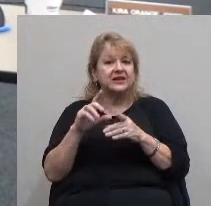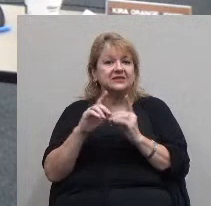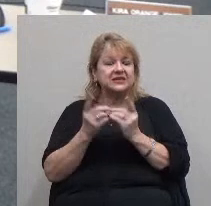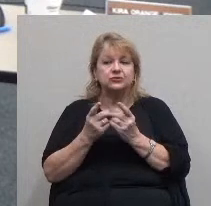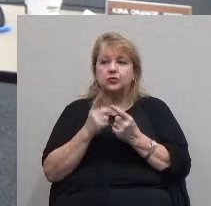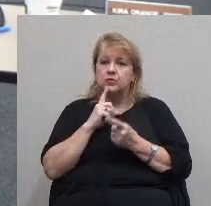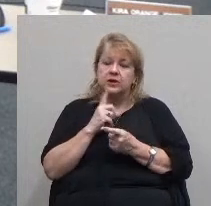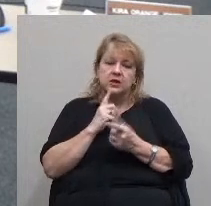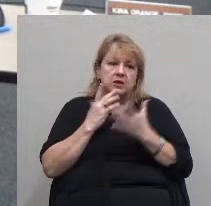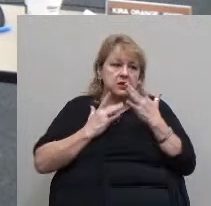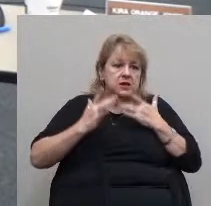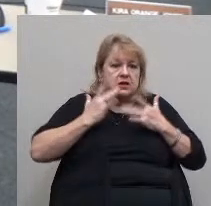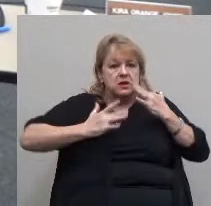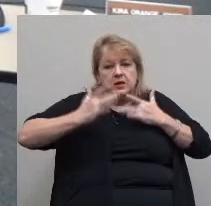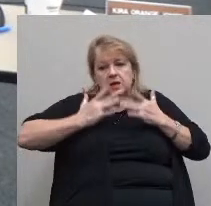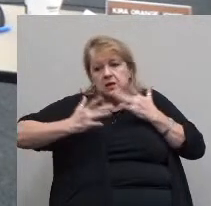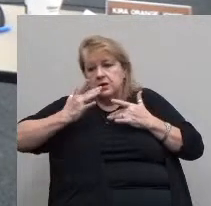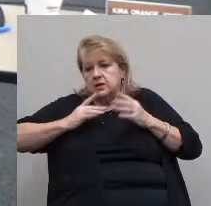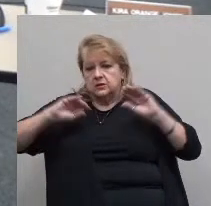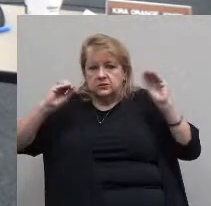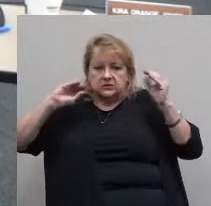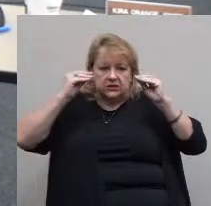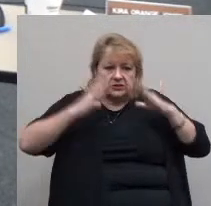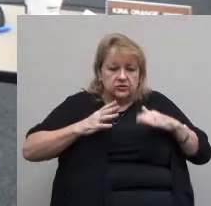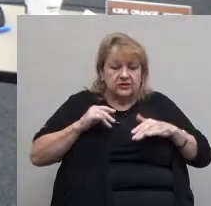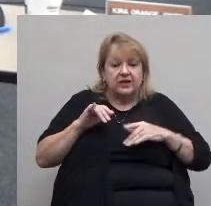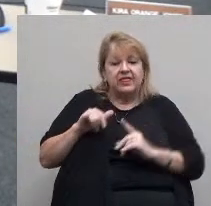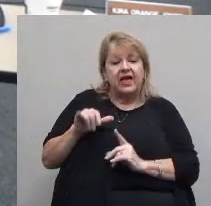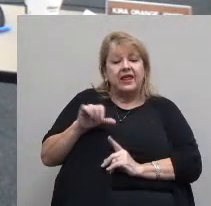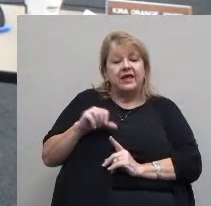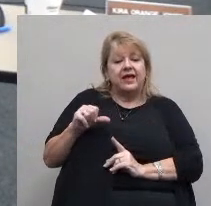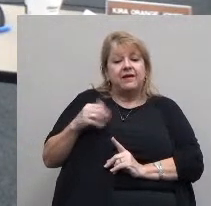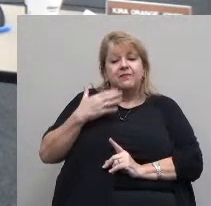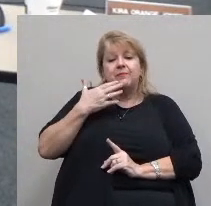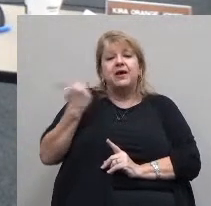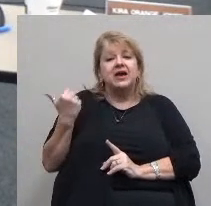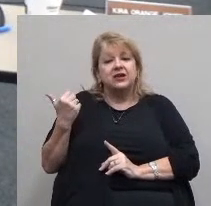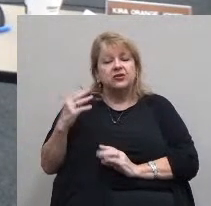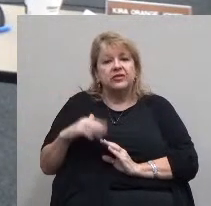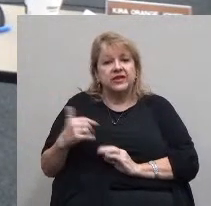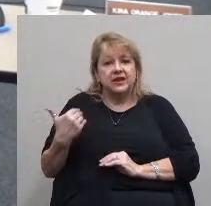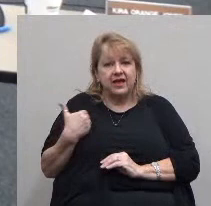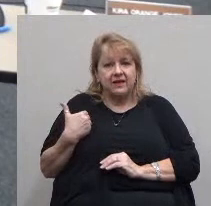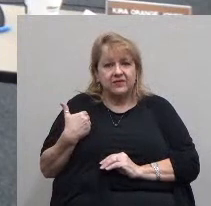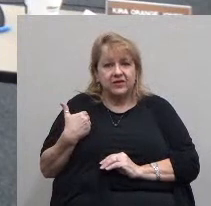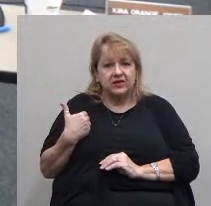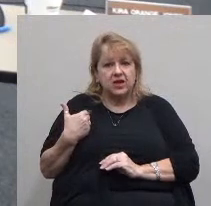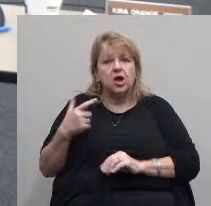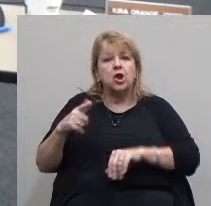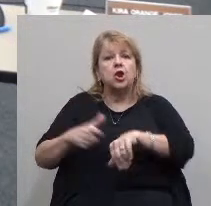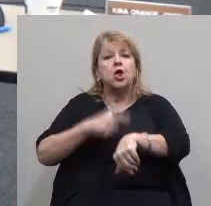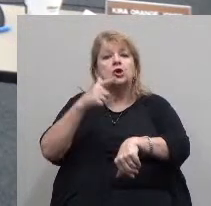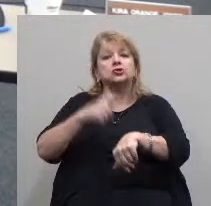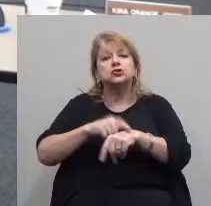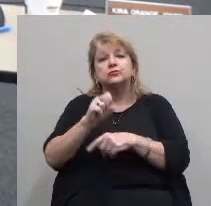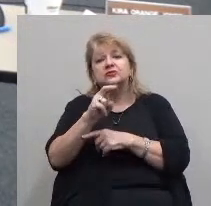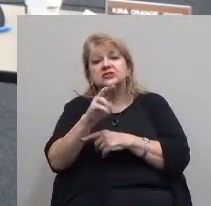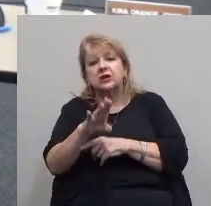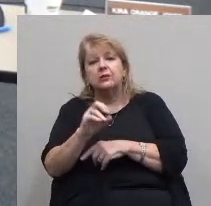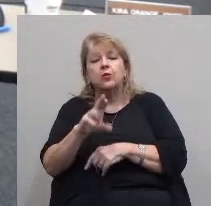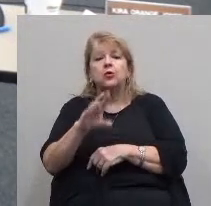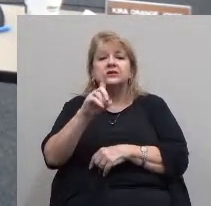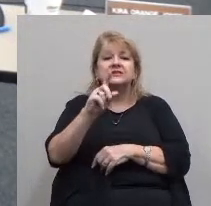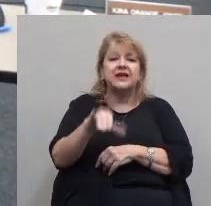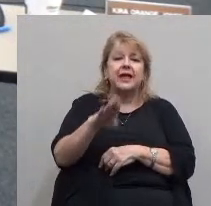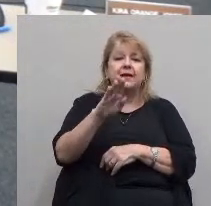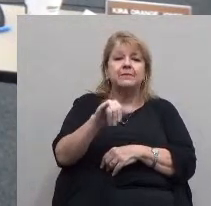is really struggling to find teachers is way better than having, you know, a long-term sub or a day-by-day